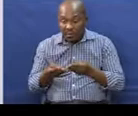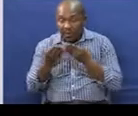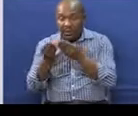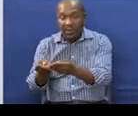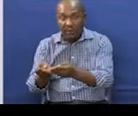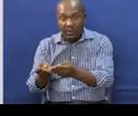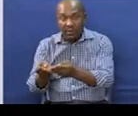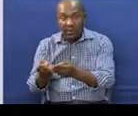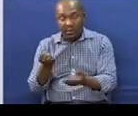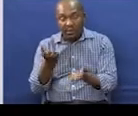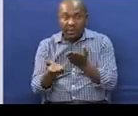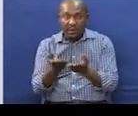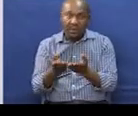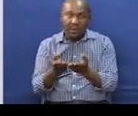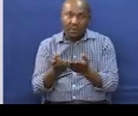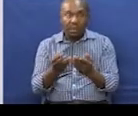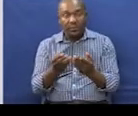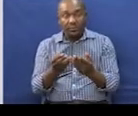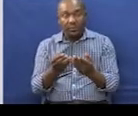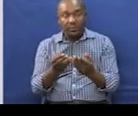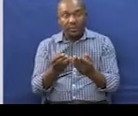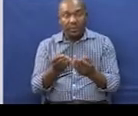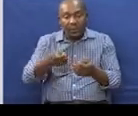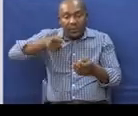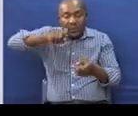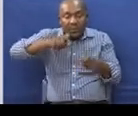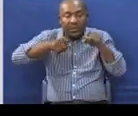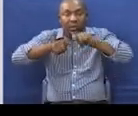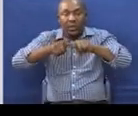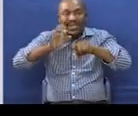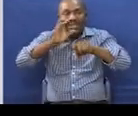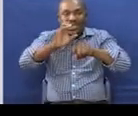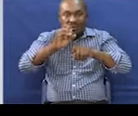solution will be solution C. Now, solution C.